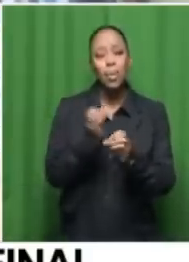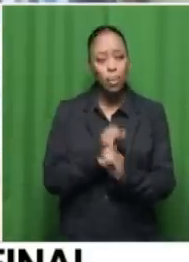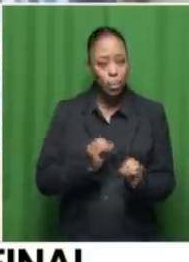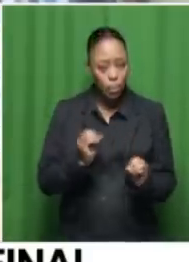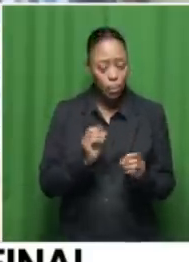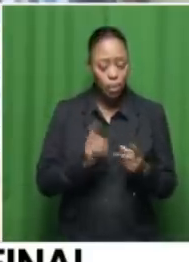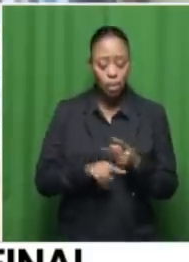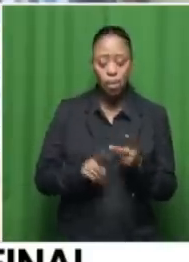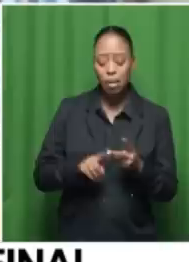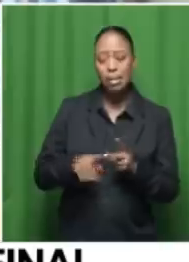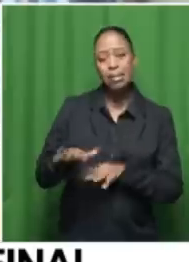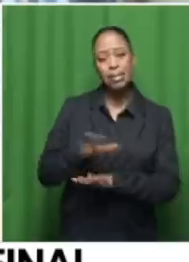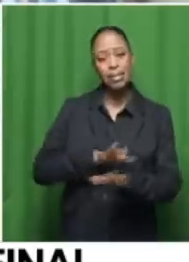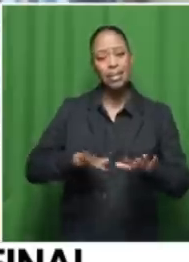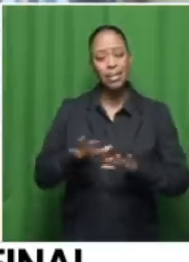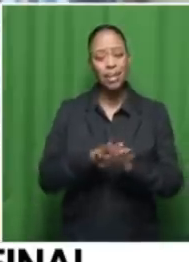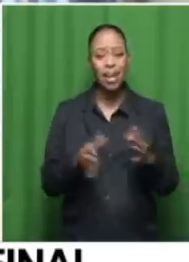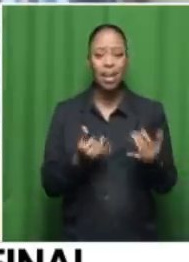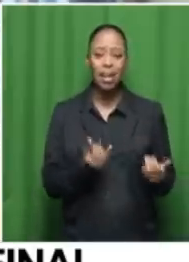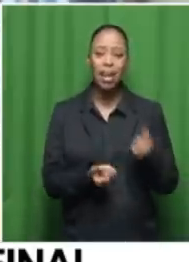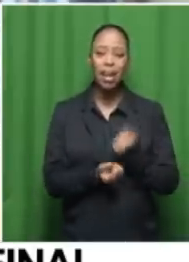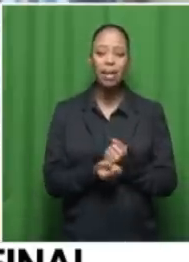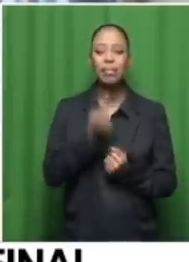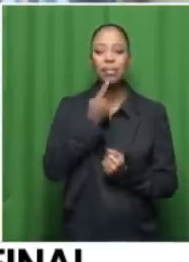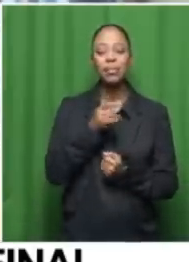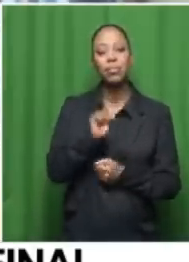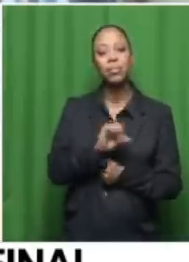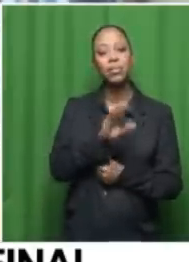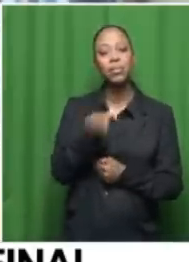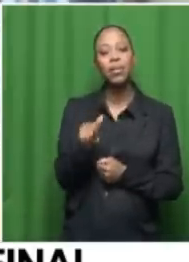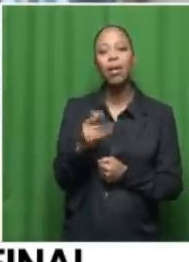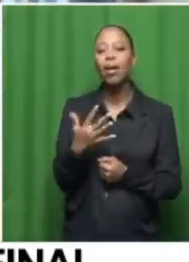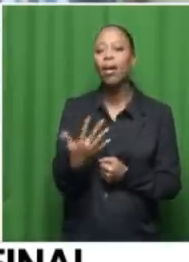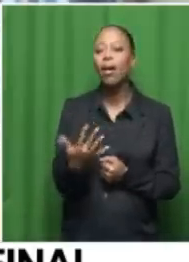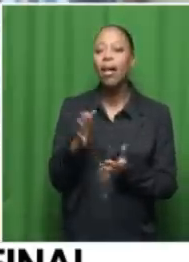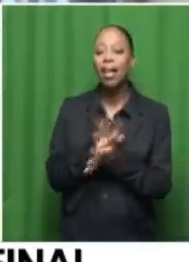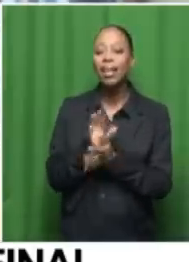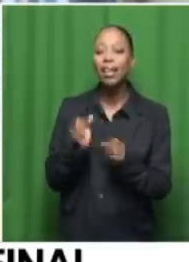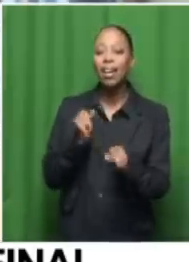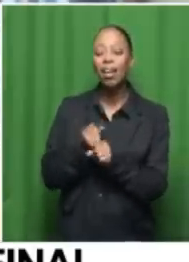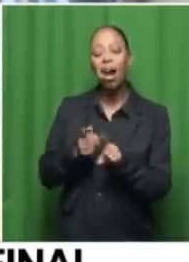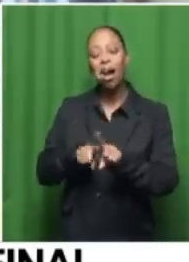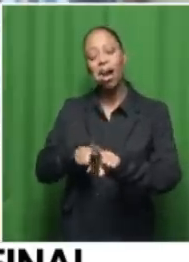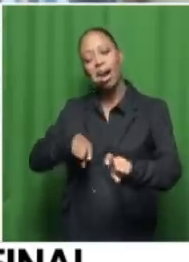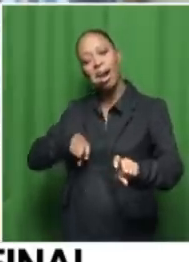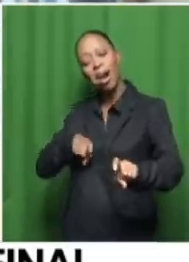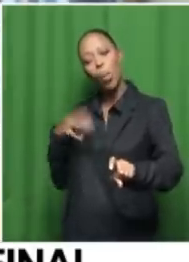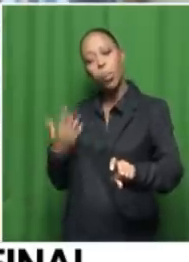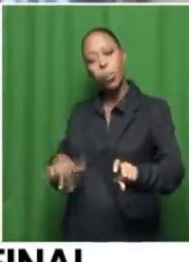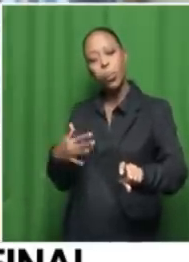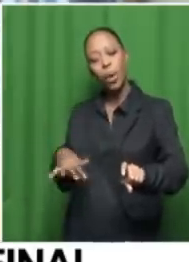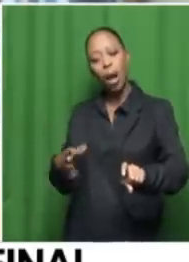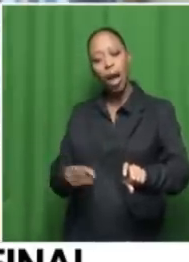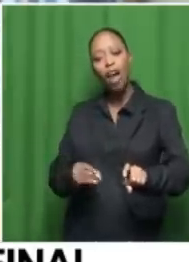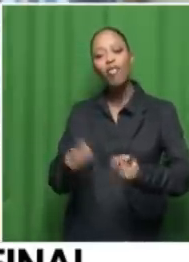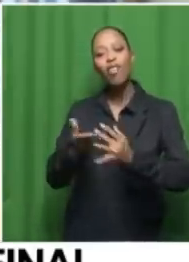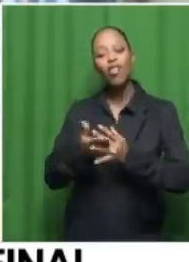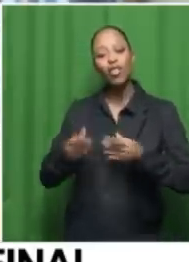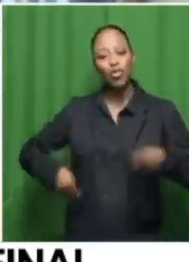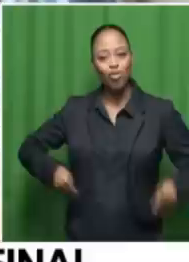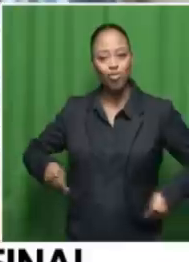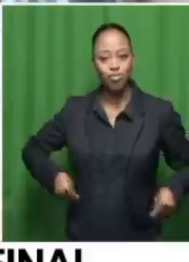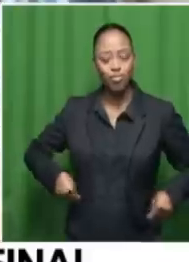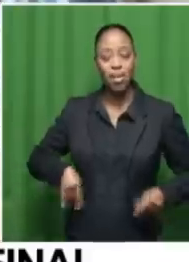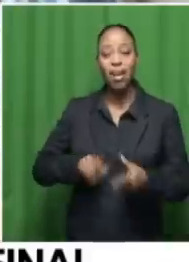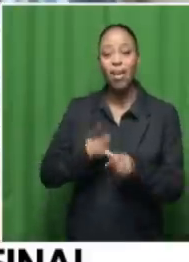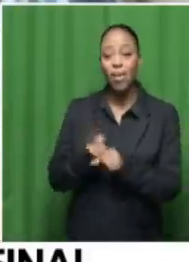The situation at the moment is that South Africa is sitting with a 10-year backlog of corruption cases,